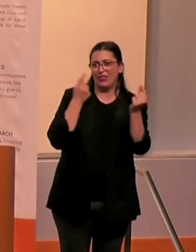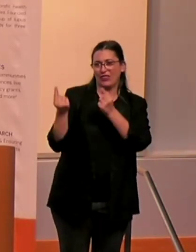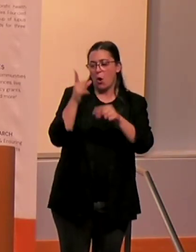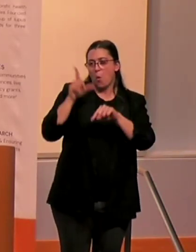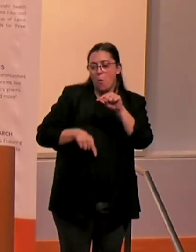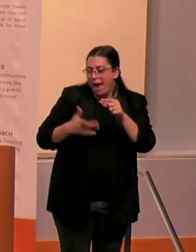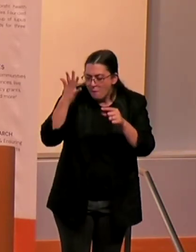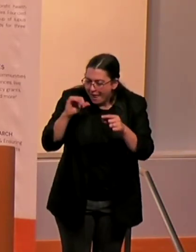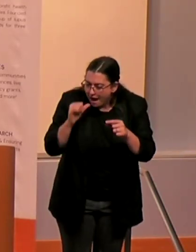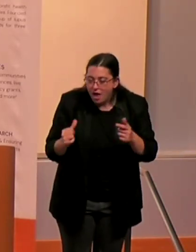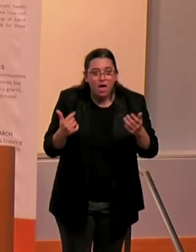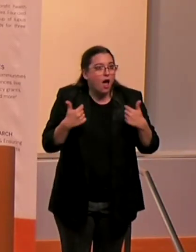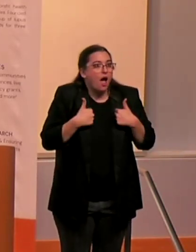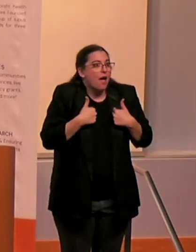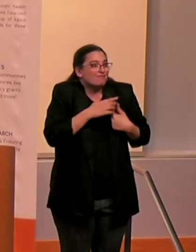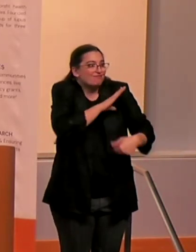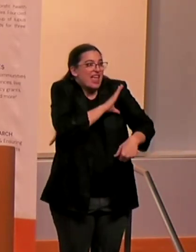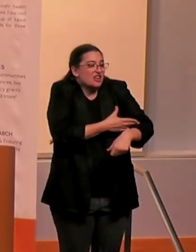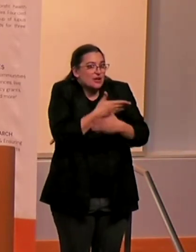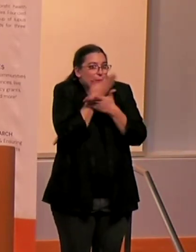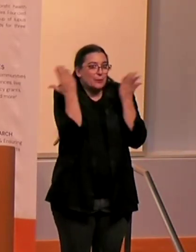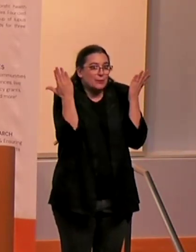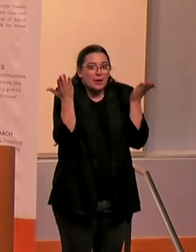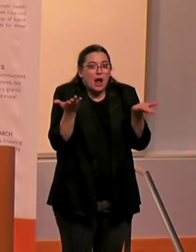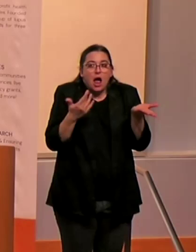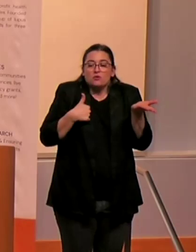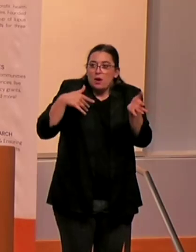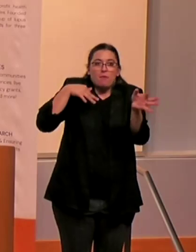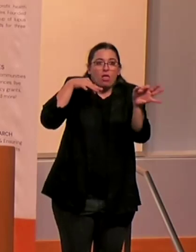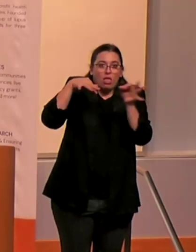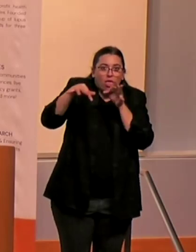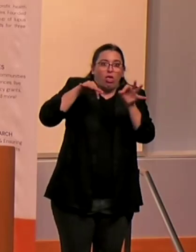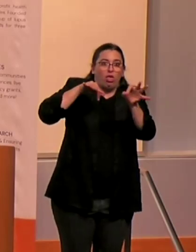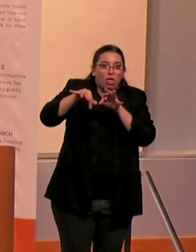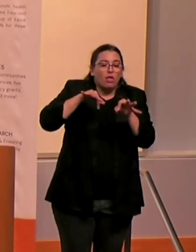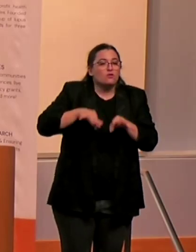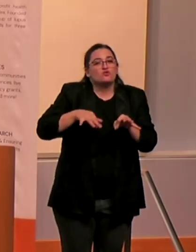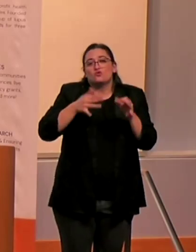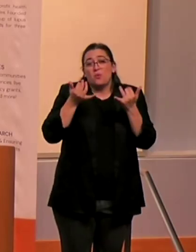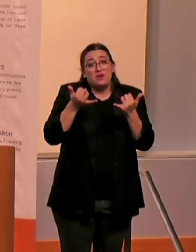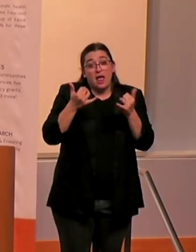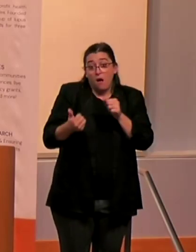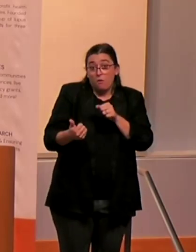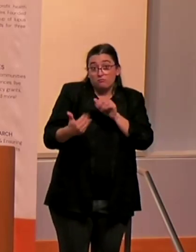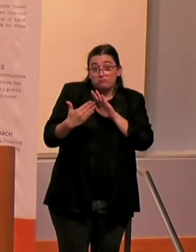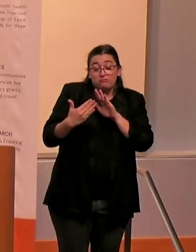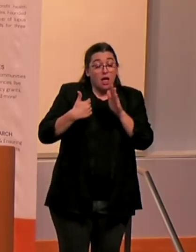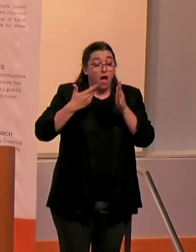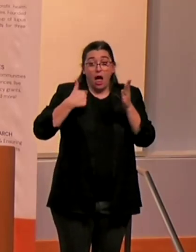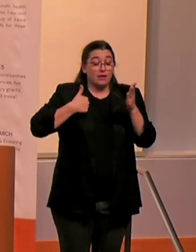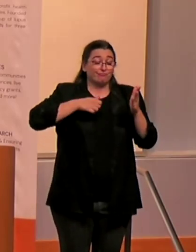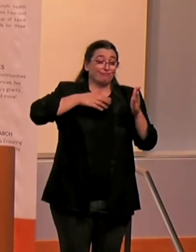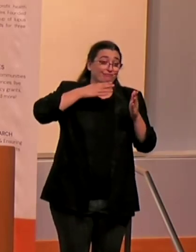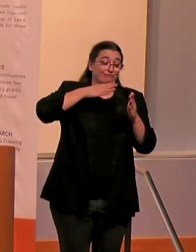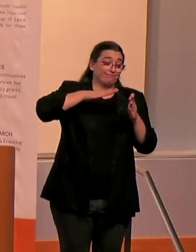you? I don't have the energy. I just can't. So I'm getting to the point of ignoring phone, but then I get these